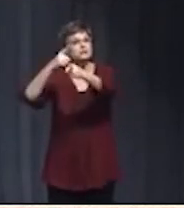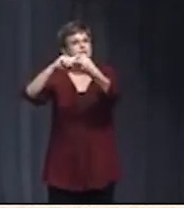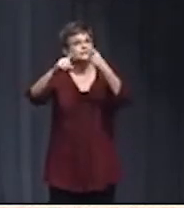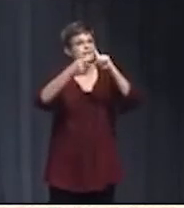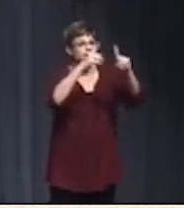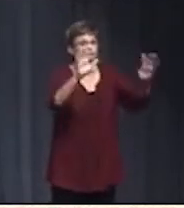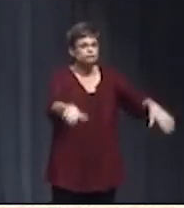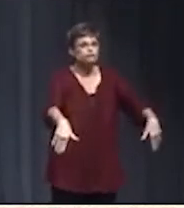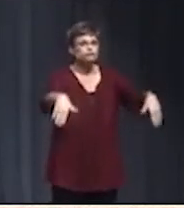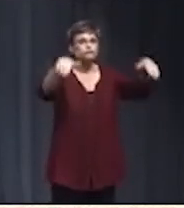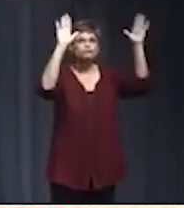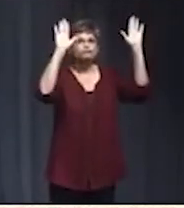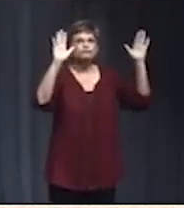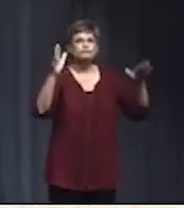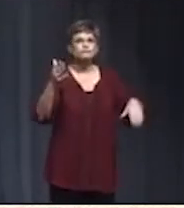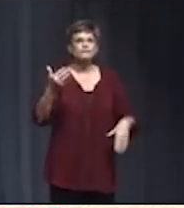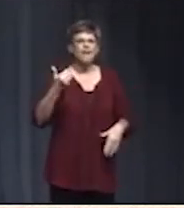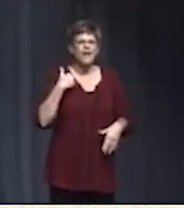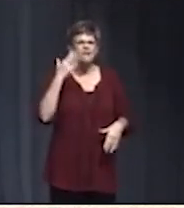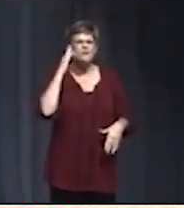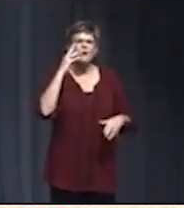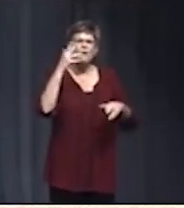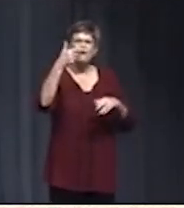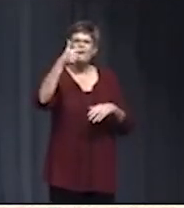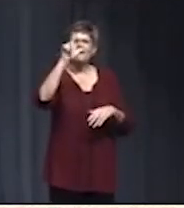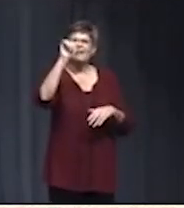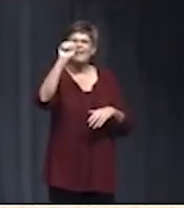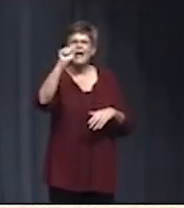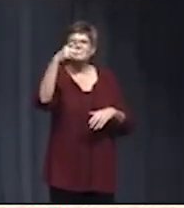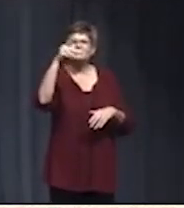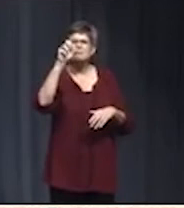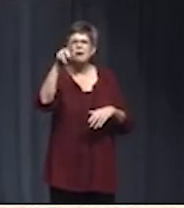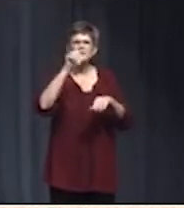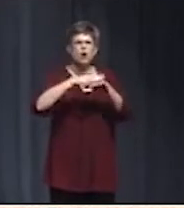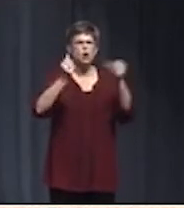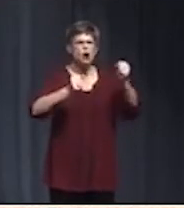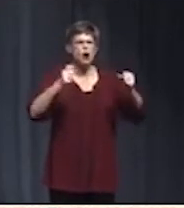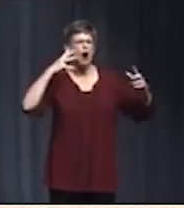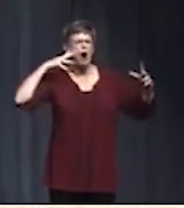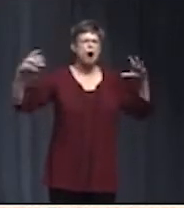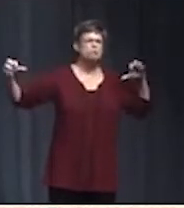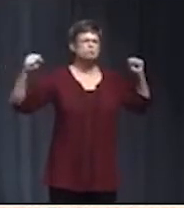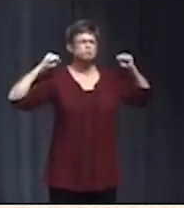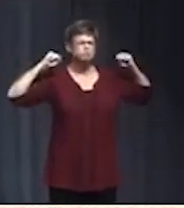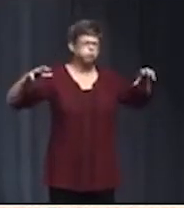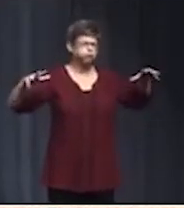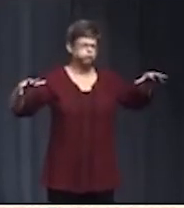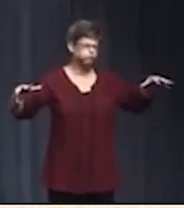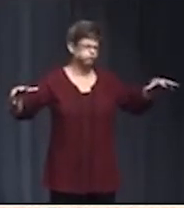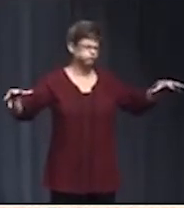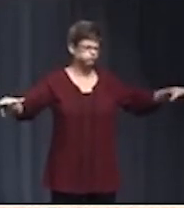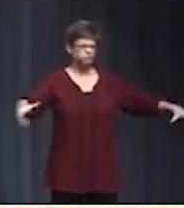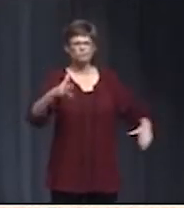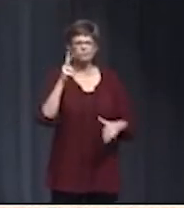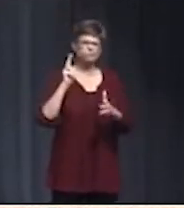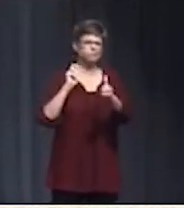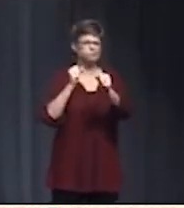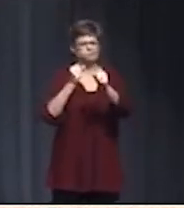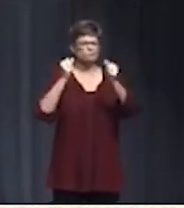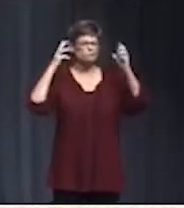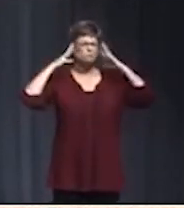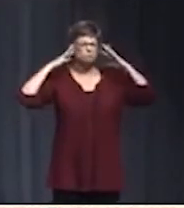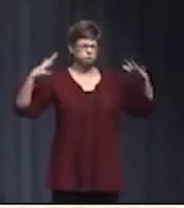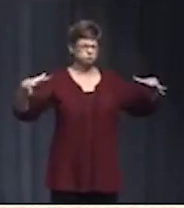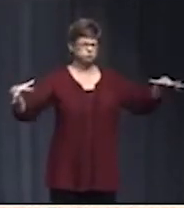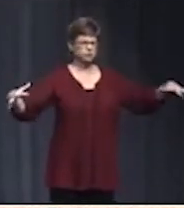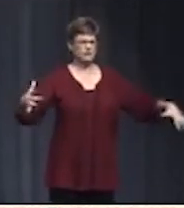but I have friends growing up who had the glass packs on their car to make it go bah, bah, bah, bah, bah, bah, bah, bah. You know, that big noise and the feeling